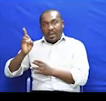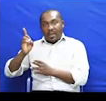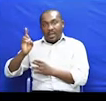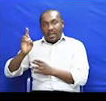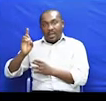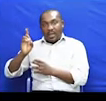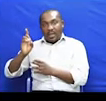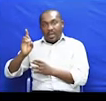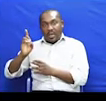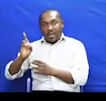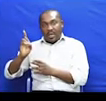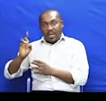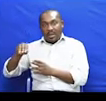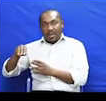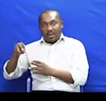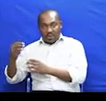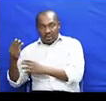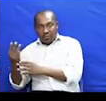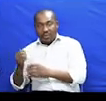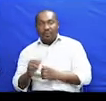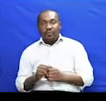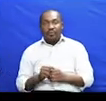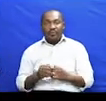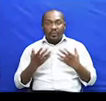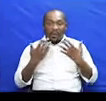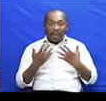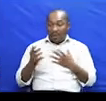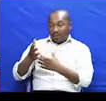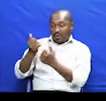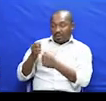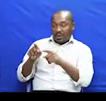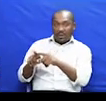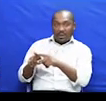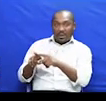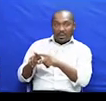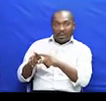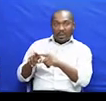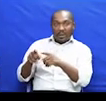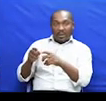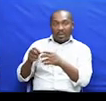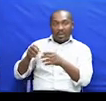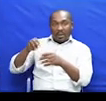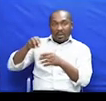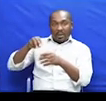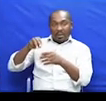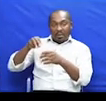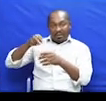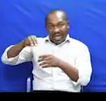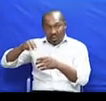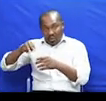Now, we have the concentration of metal carbonate. Now, we have the molarity. What are